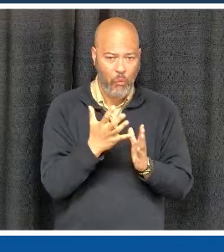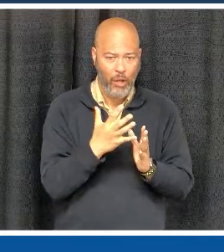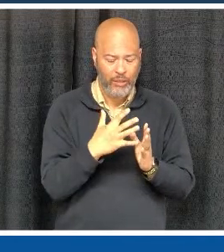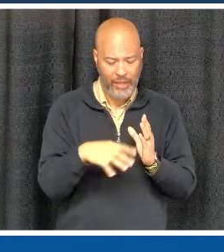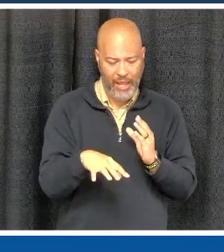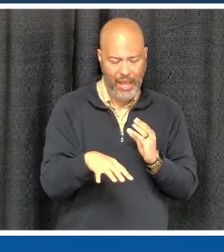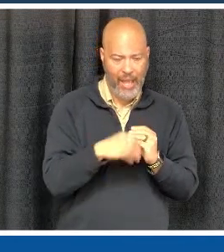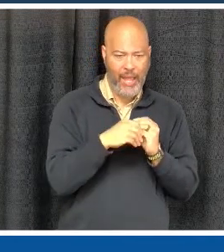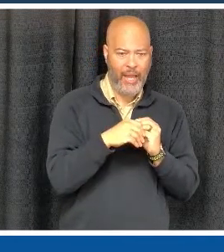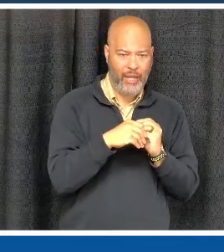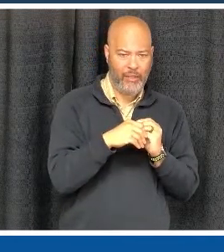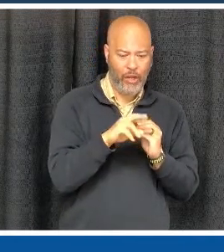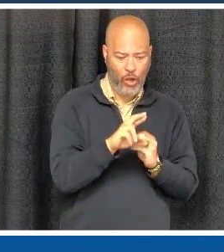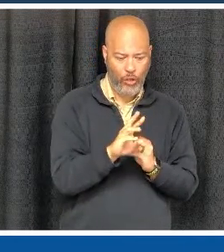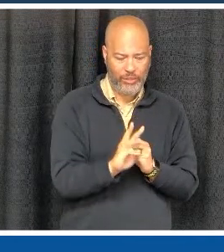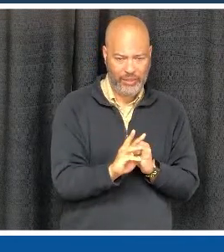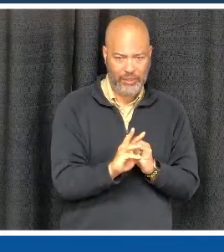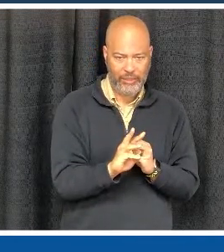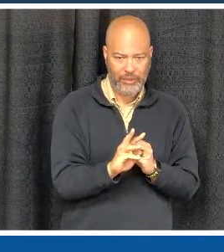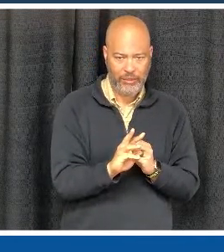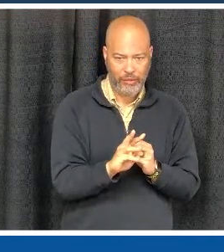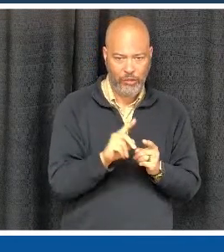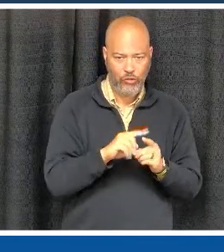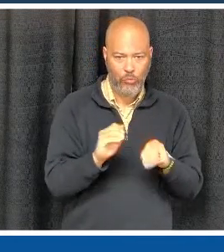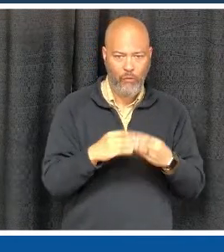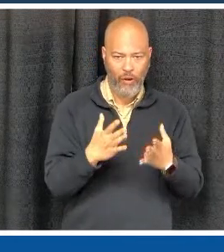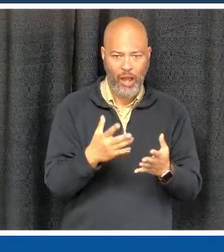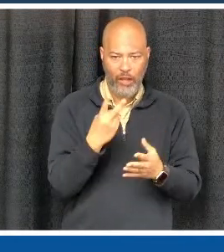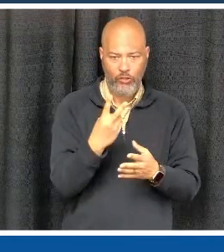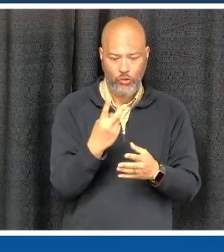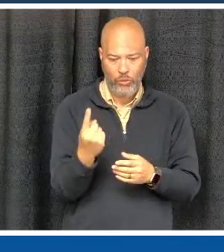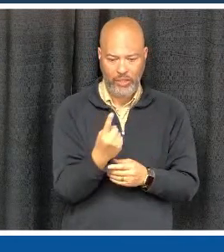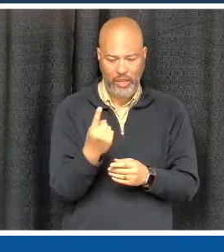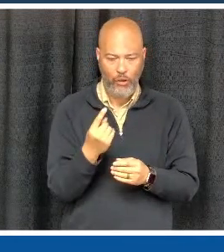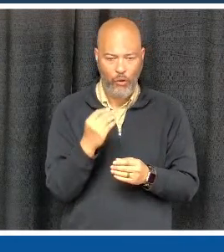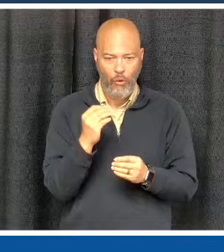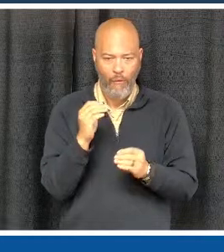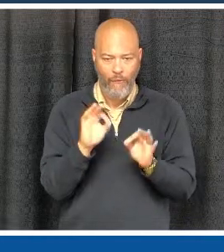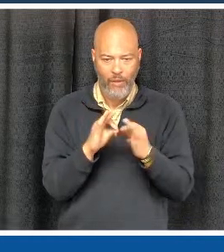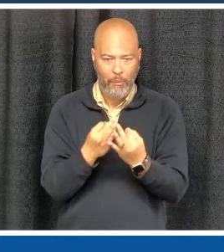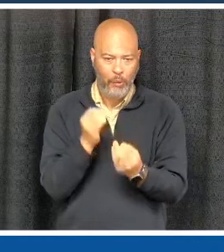the existing R6 zoning to provide 2 single-family lots.